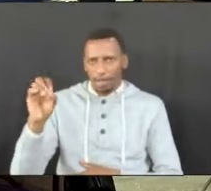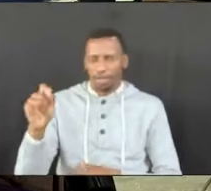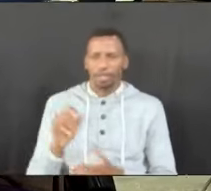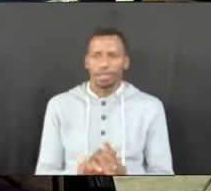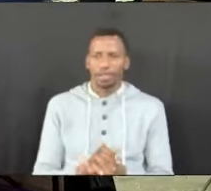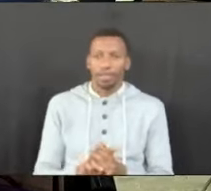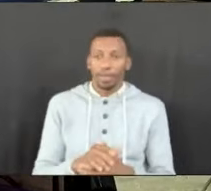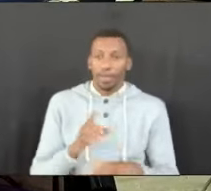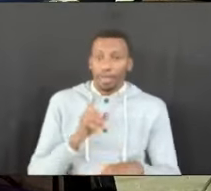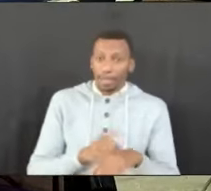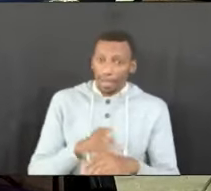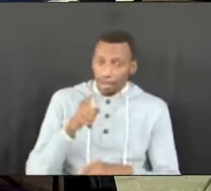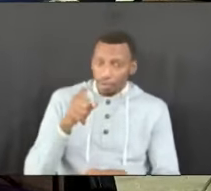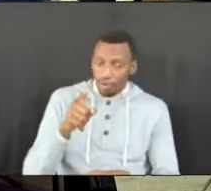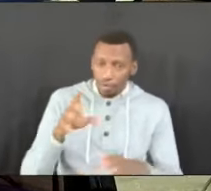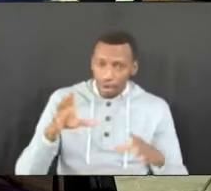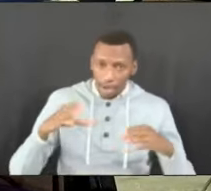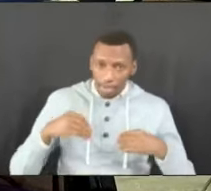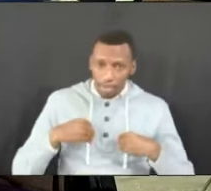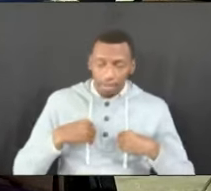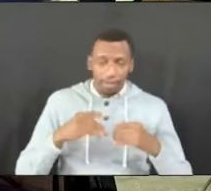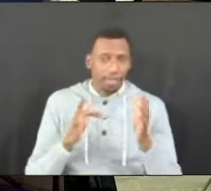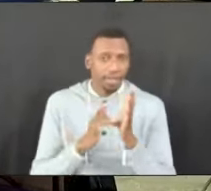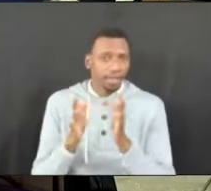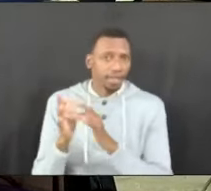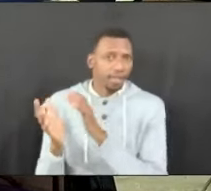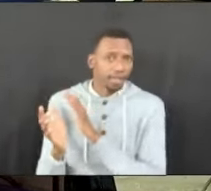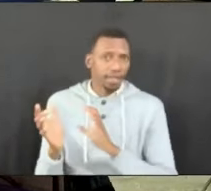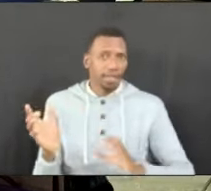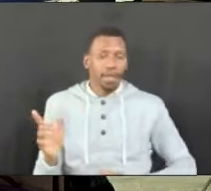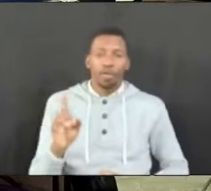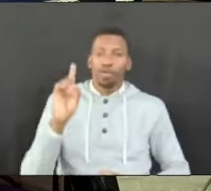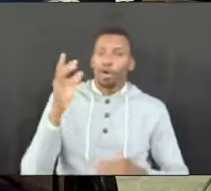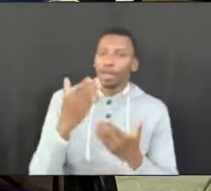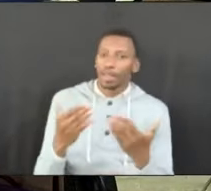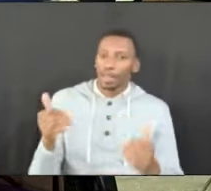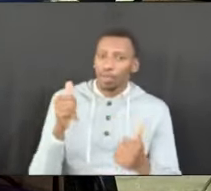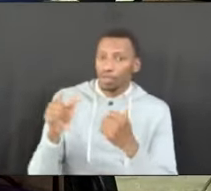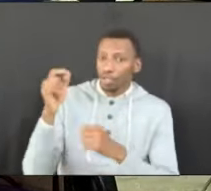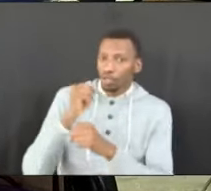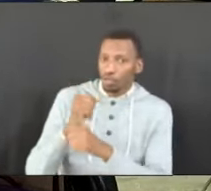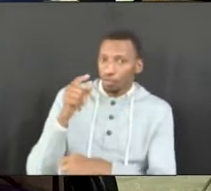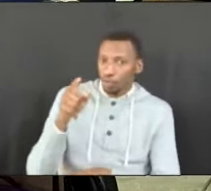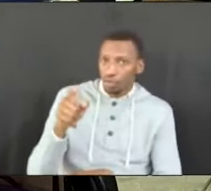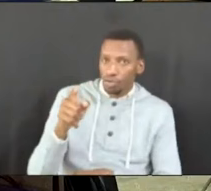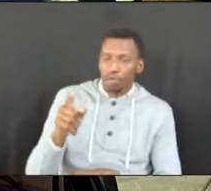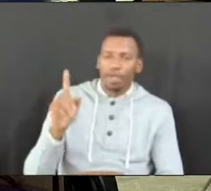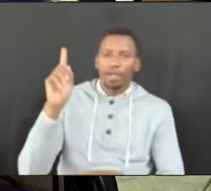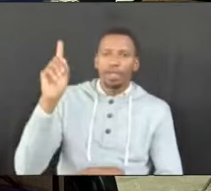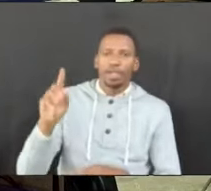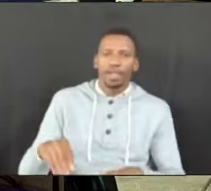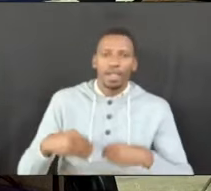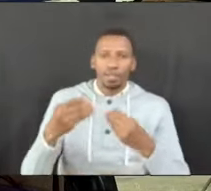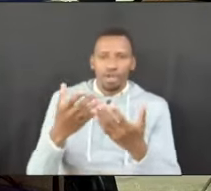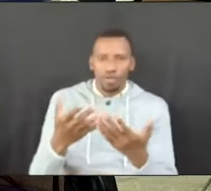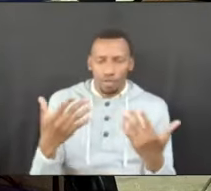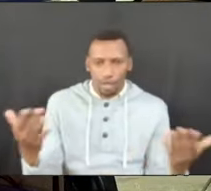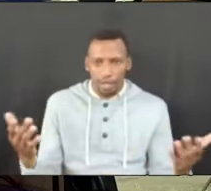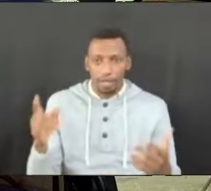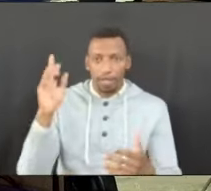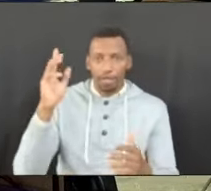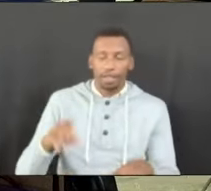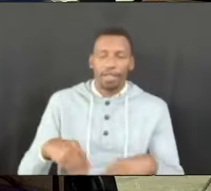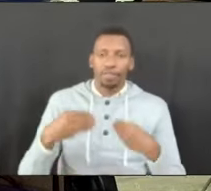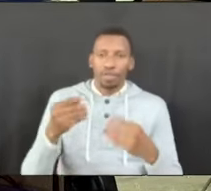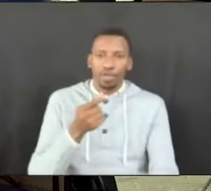you accept the man of Calvary, one of the things he does for you, he gives you things. He gives you grace. He gives